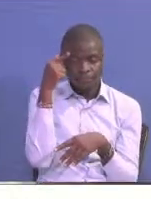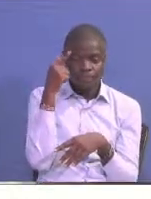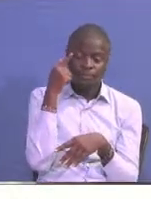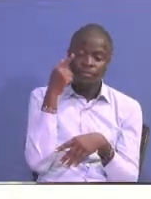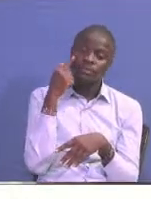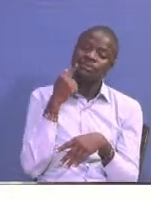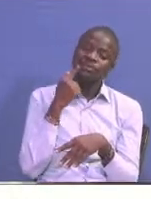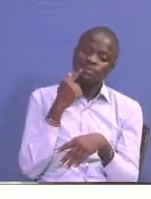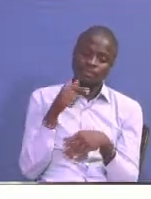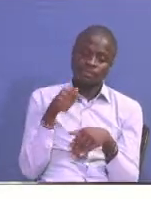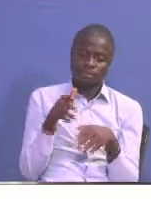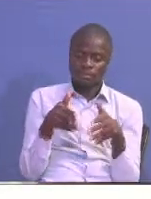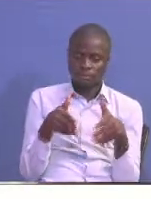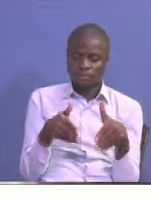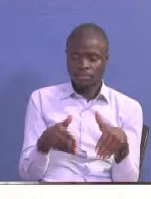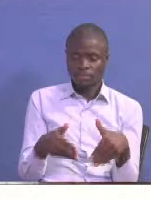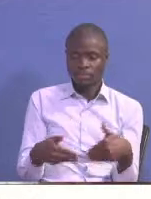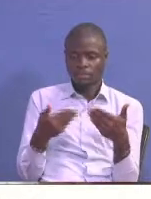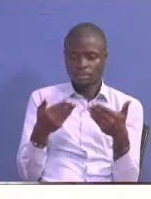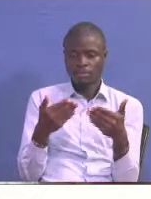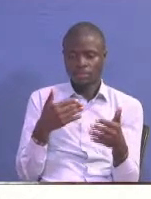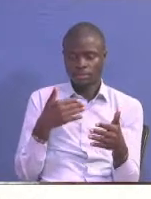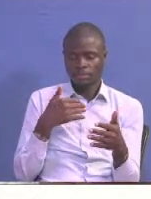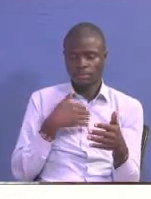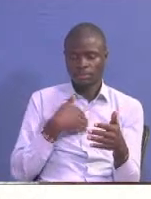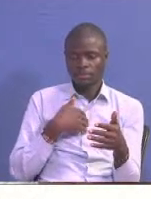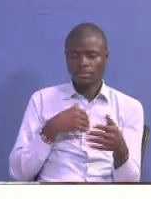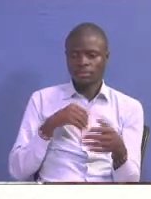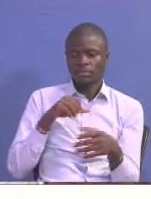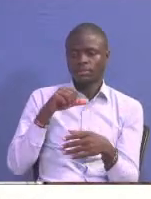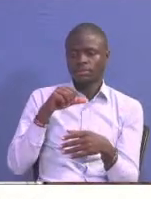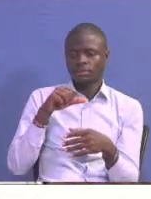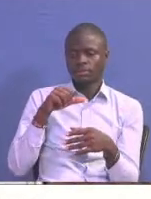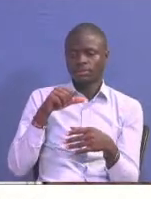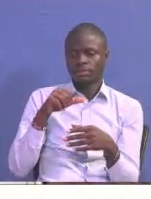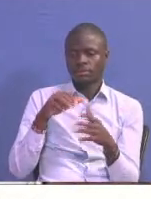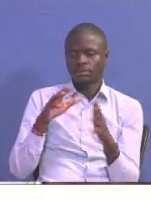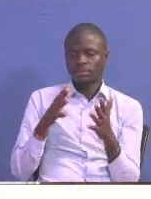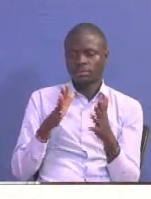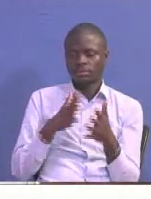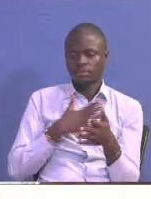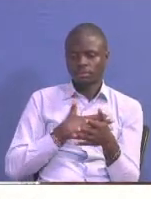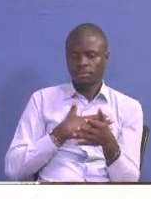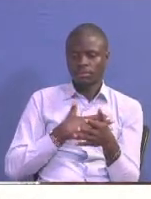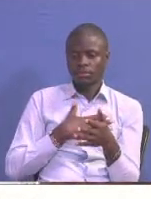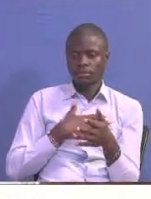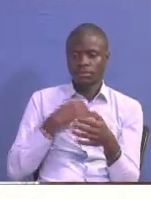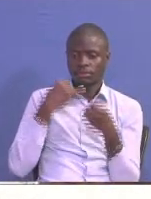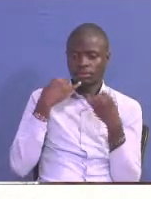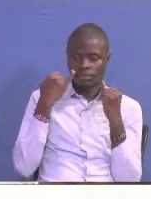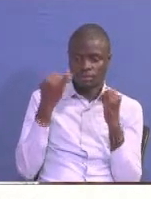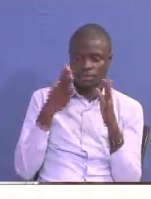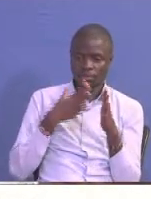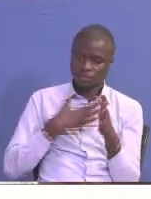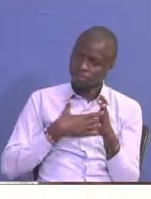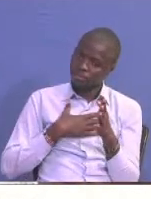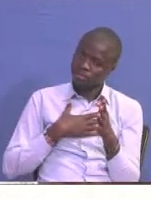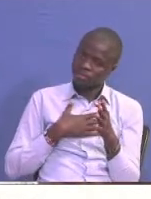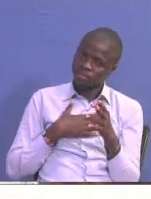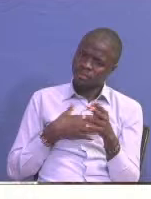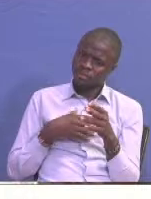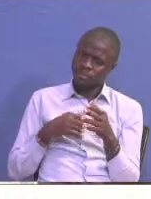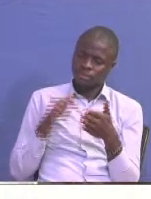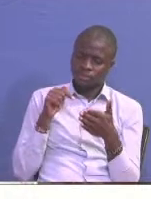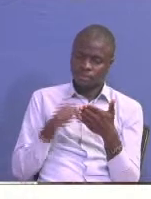your presentation has stimulated me, and it has informed me very